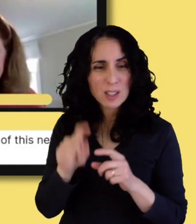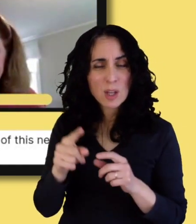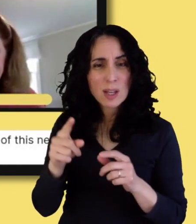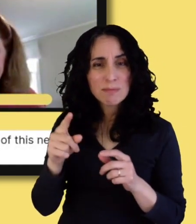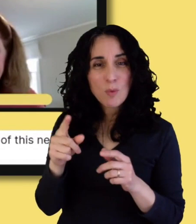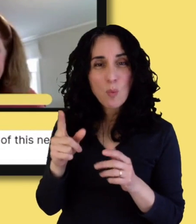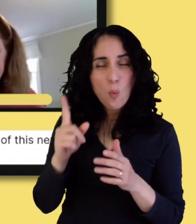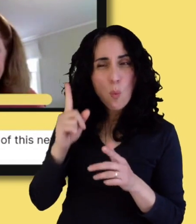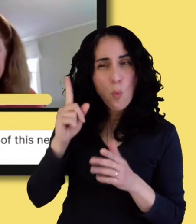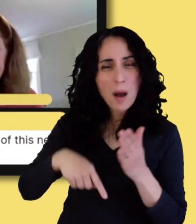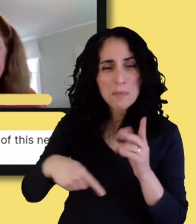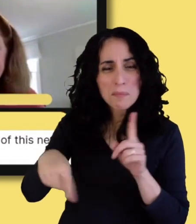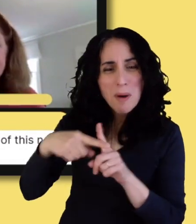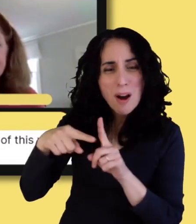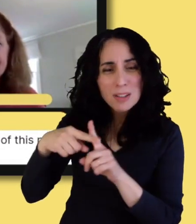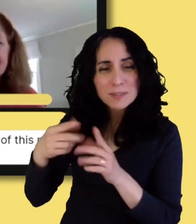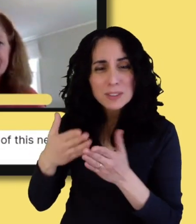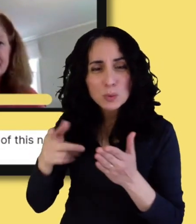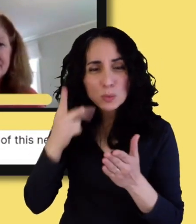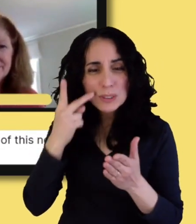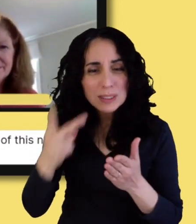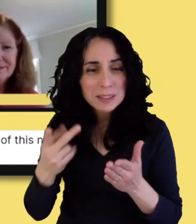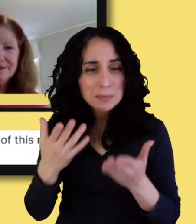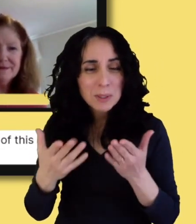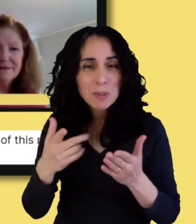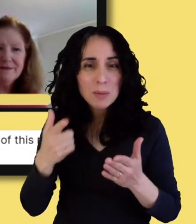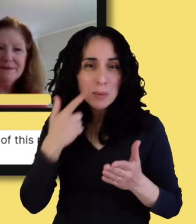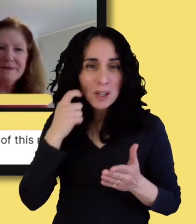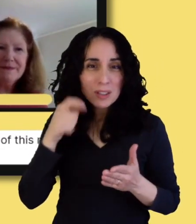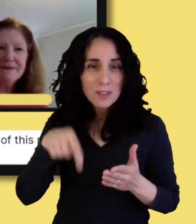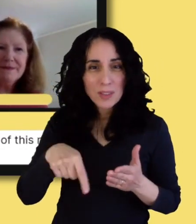result of this new normal in the classroom?